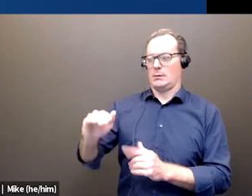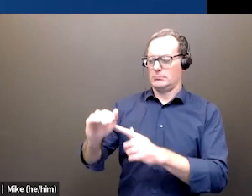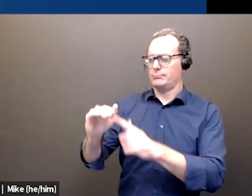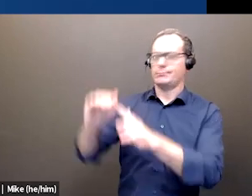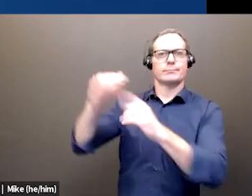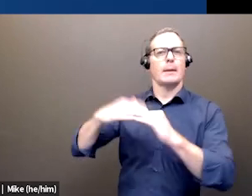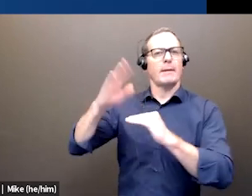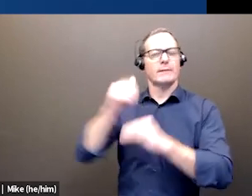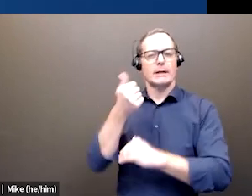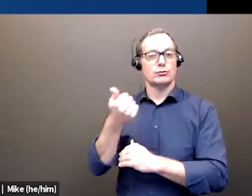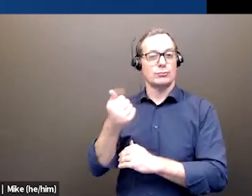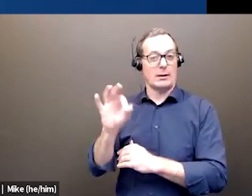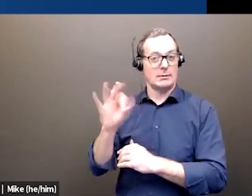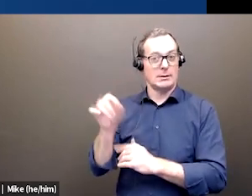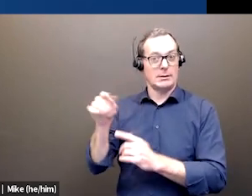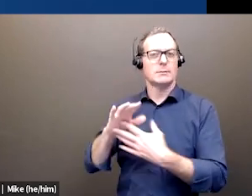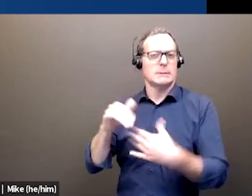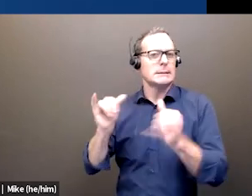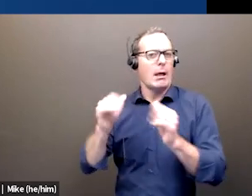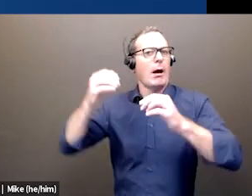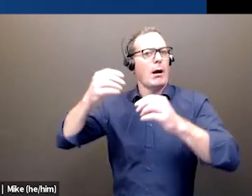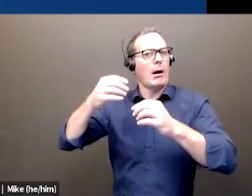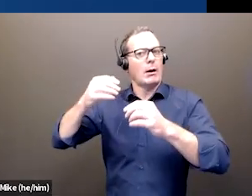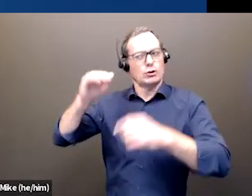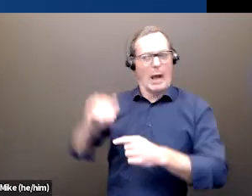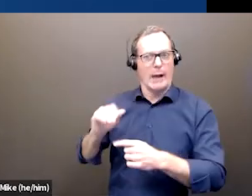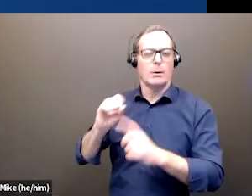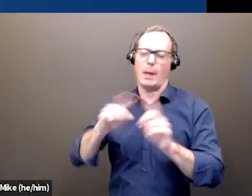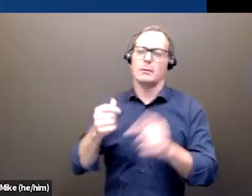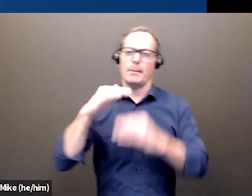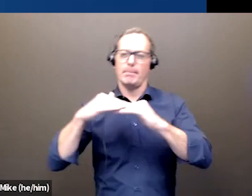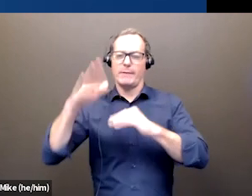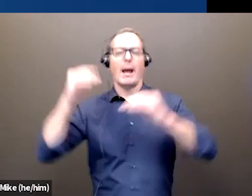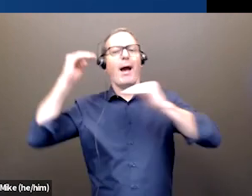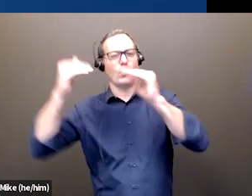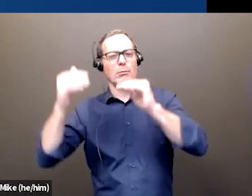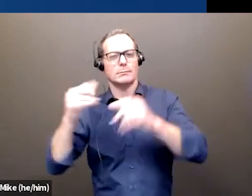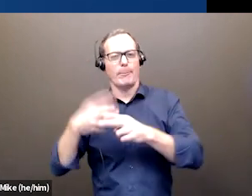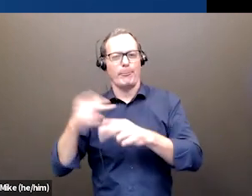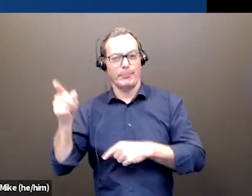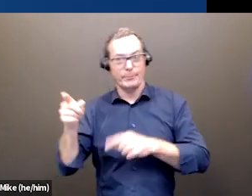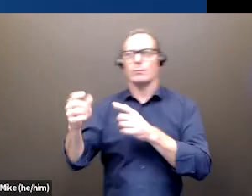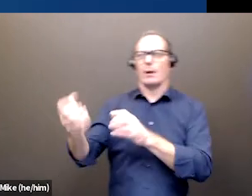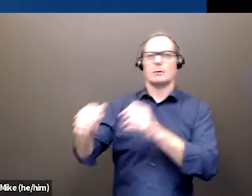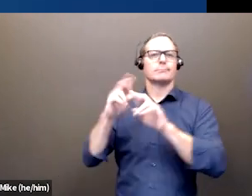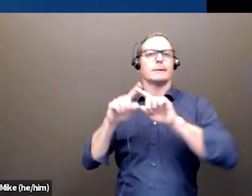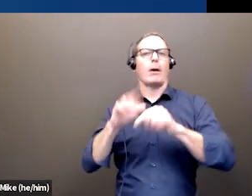support. I'll turn this over now to our next panelist, Gail Holdner.